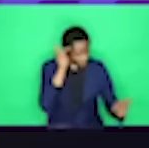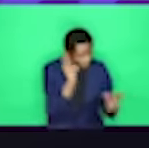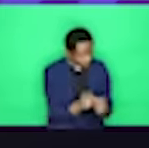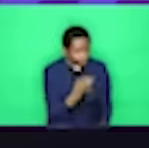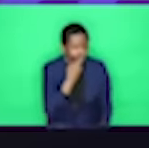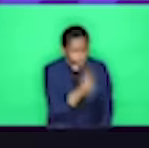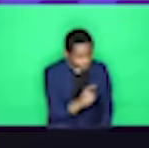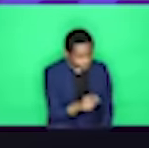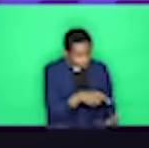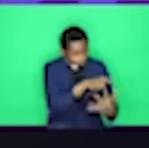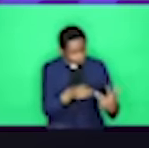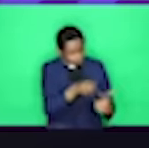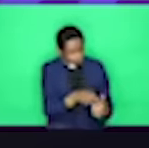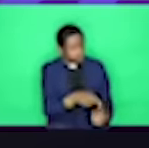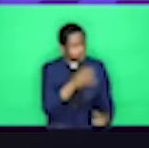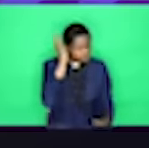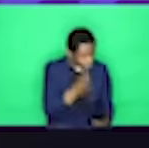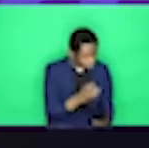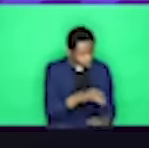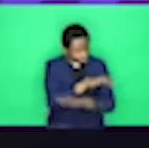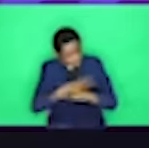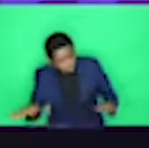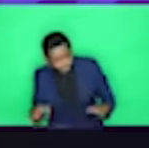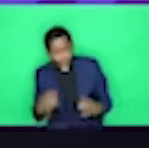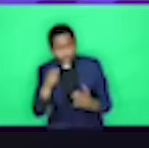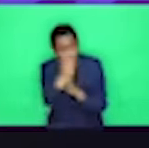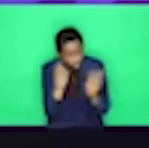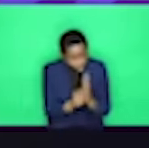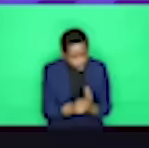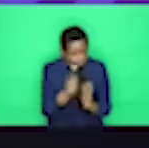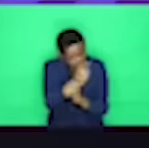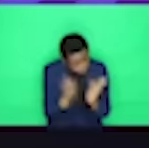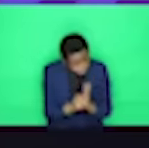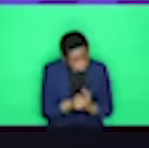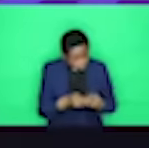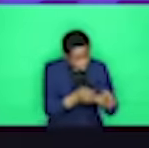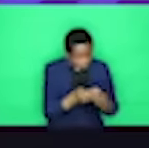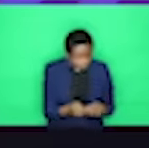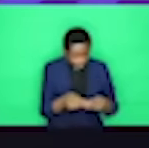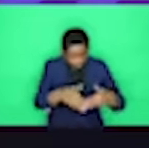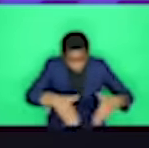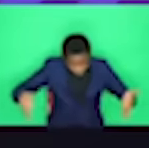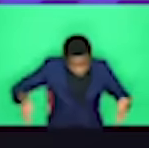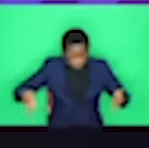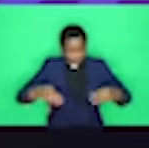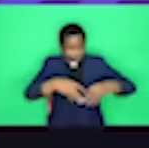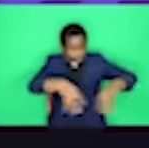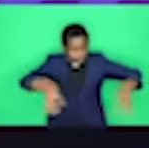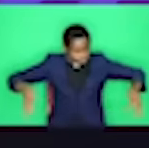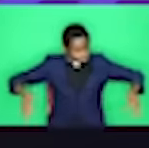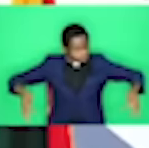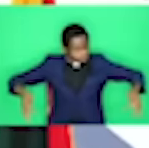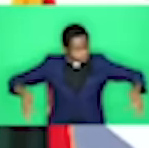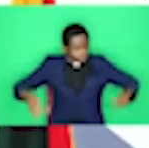do. You see, so he gave them some boundaries. Now you cannot leave human beings like that. There's